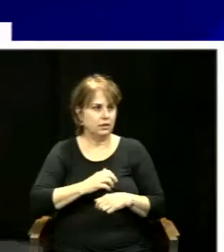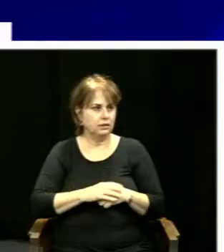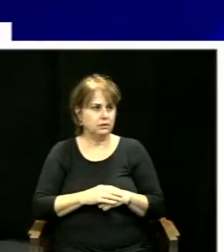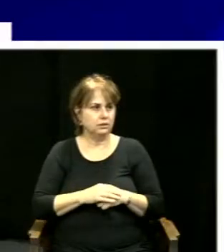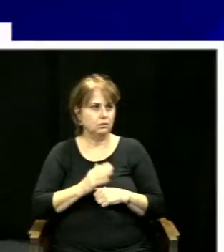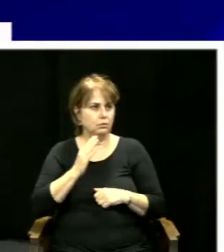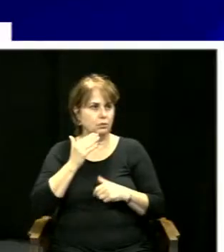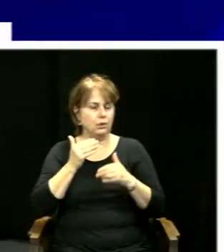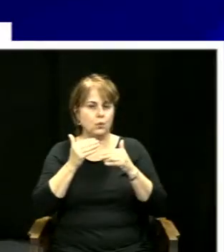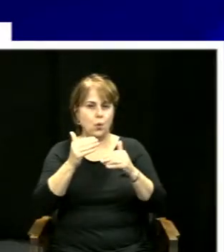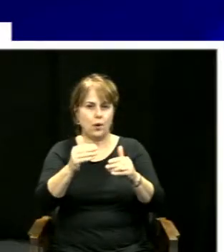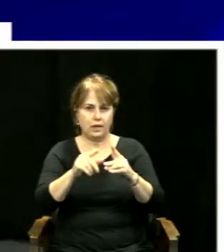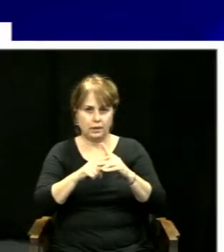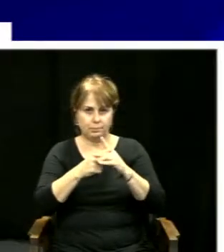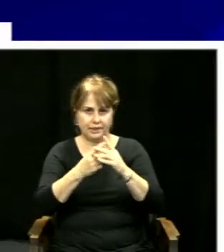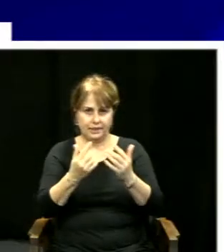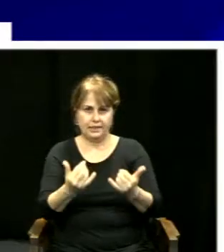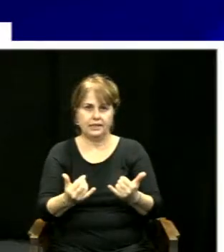now.